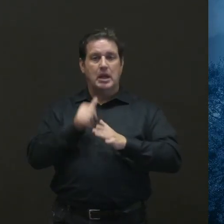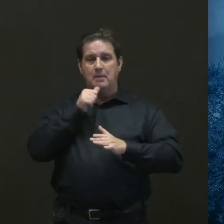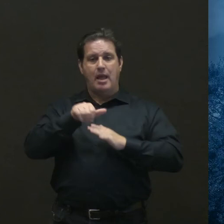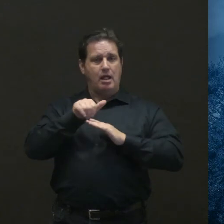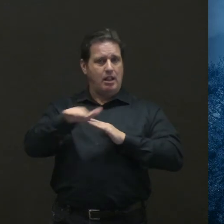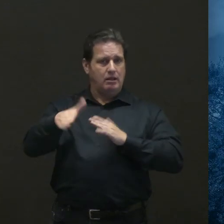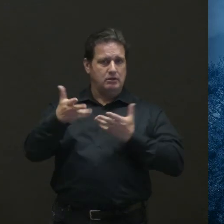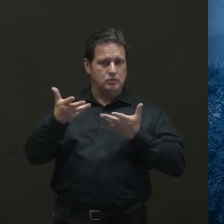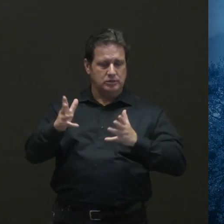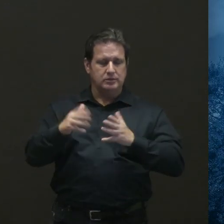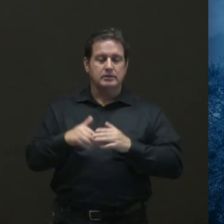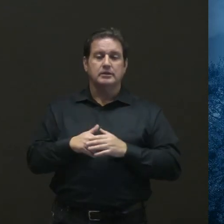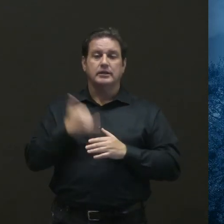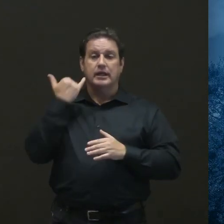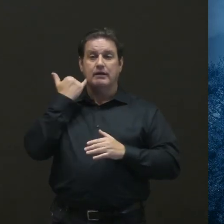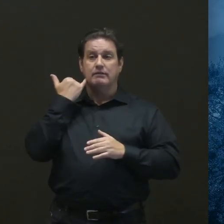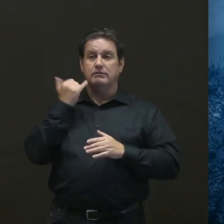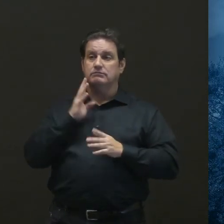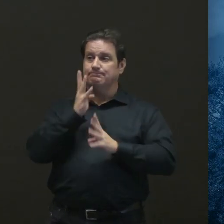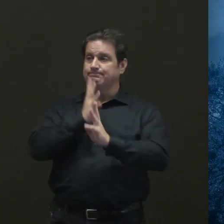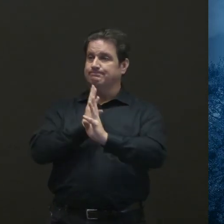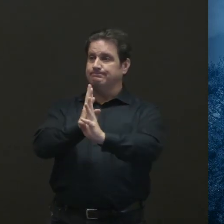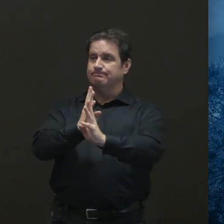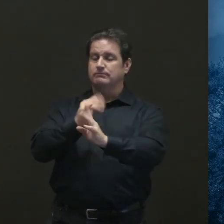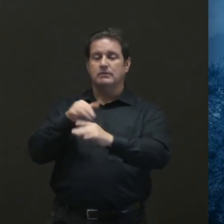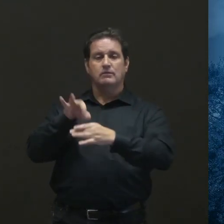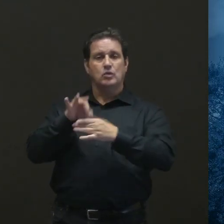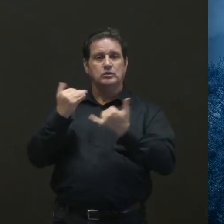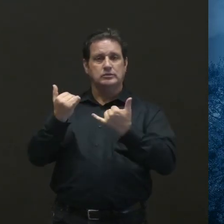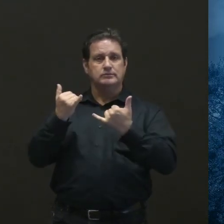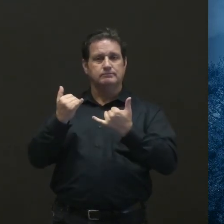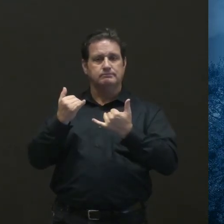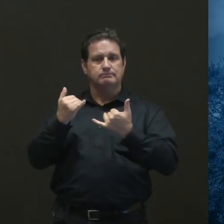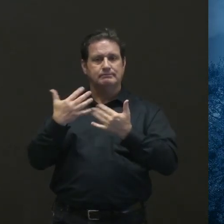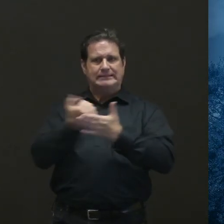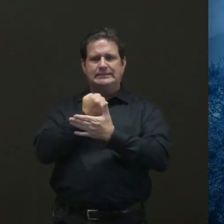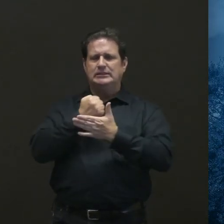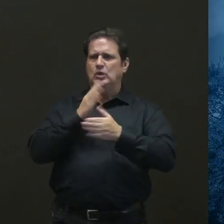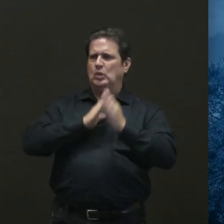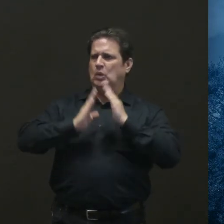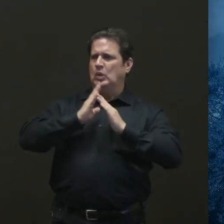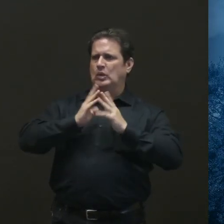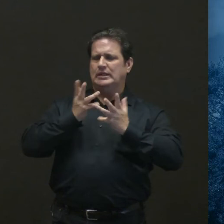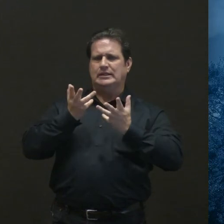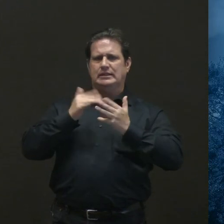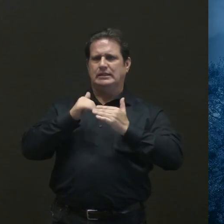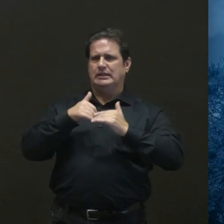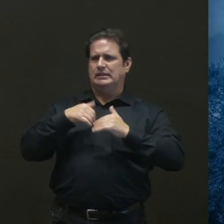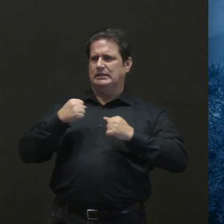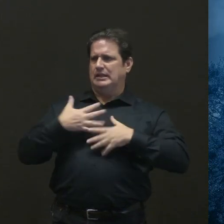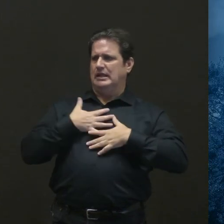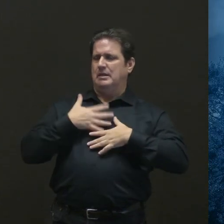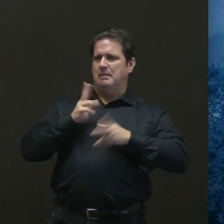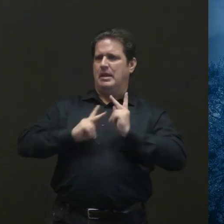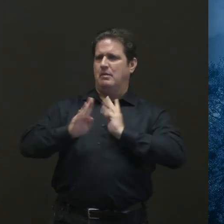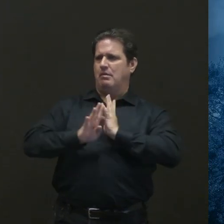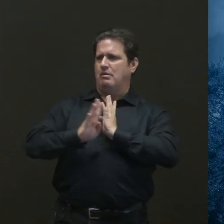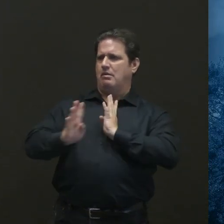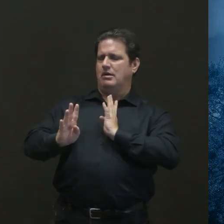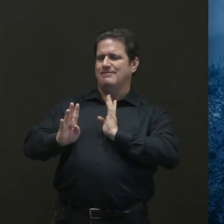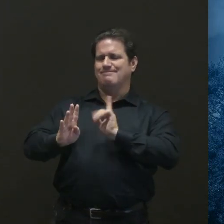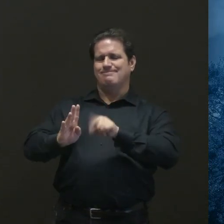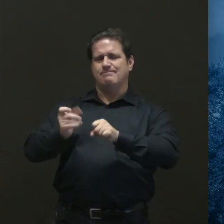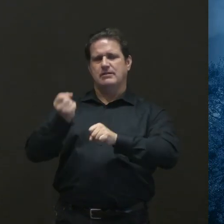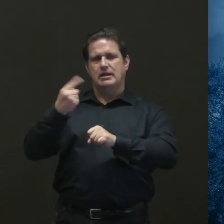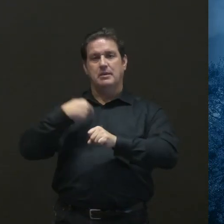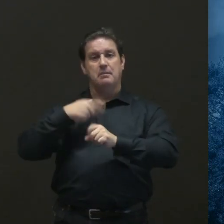mail. And so if you do if you haven't voted and you're worried about going to a poll because there are going to be a lot of people voting,